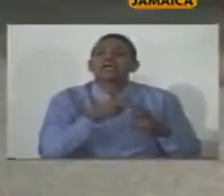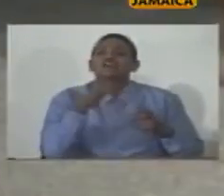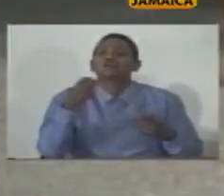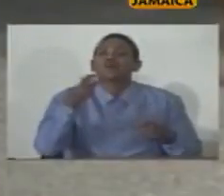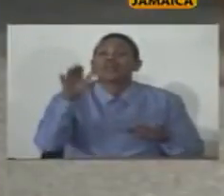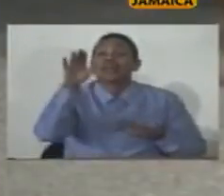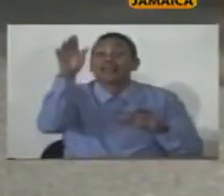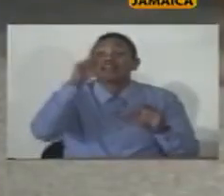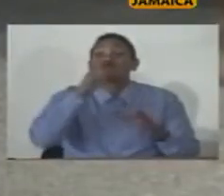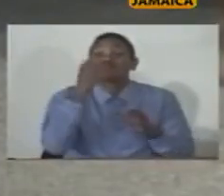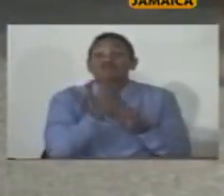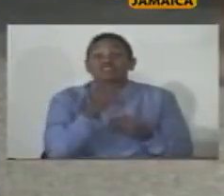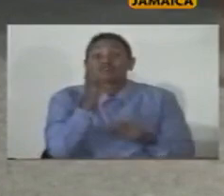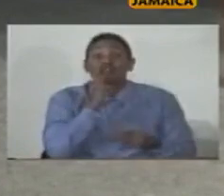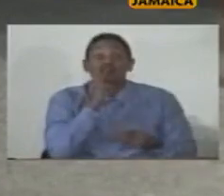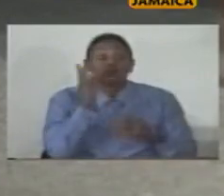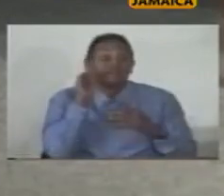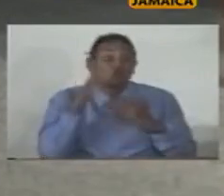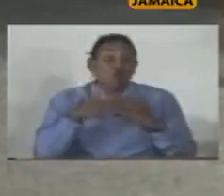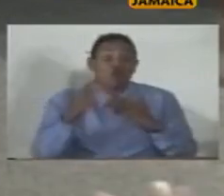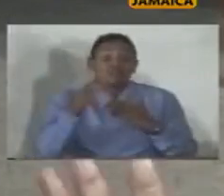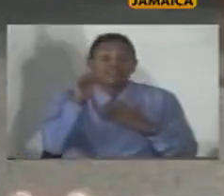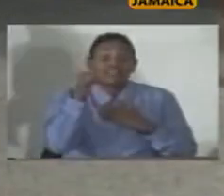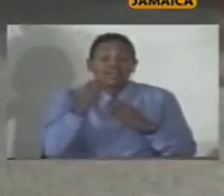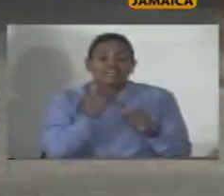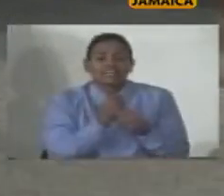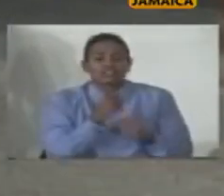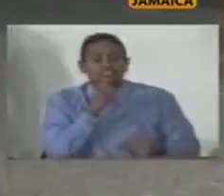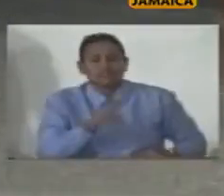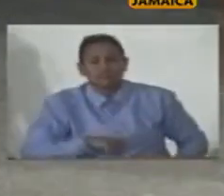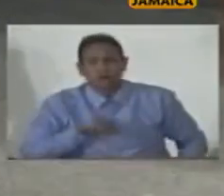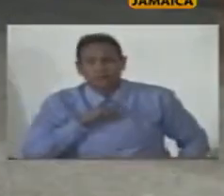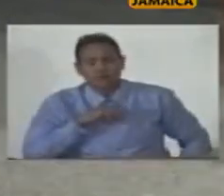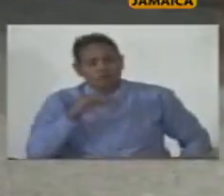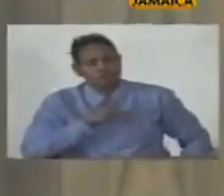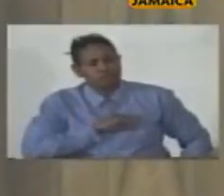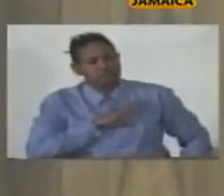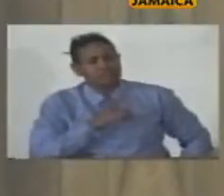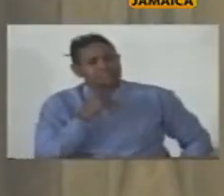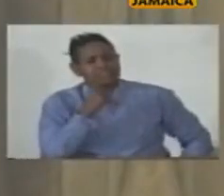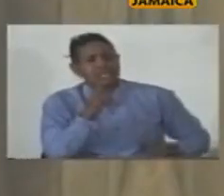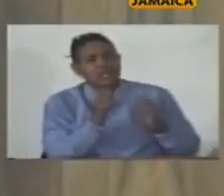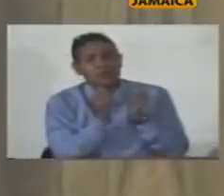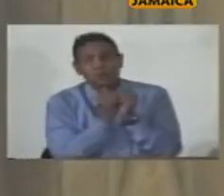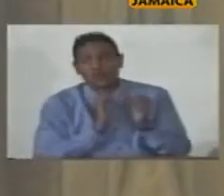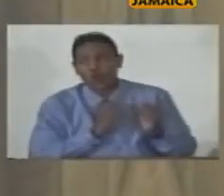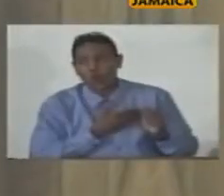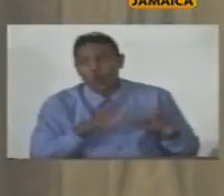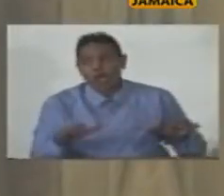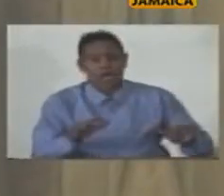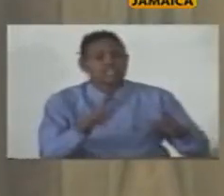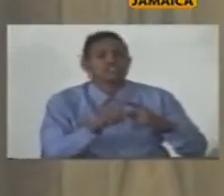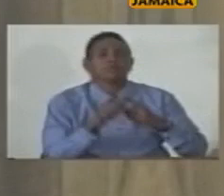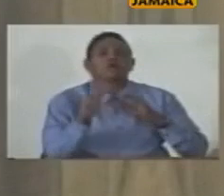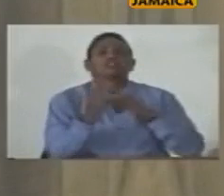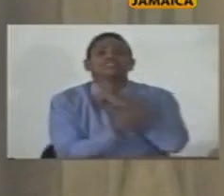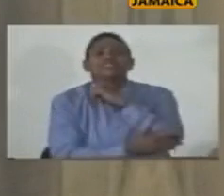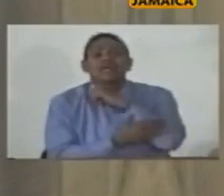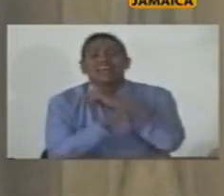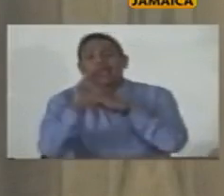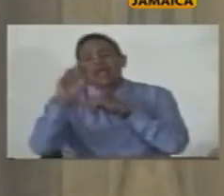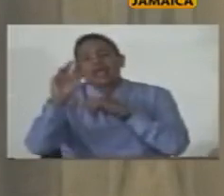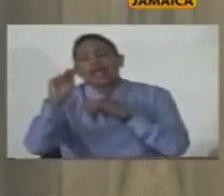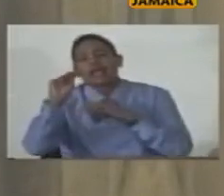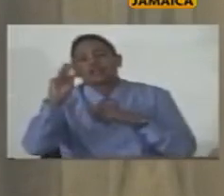received water for over 10 years. I am proud to say that with our action and National Works Water Commission,